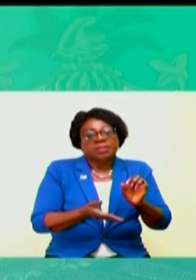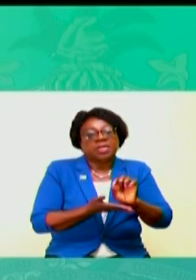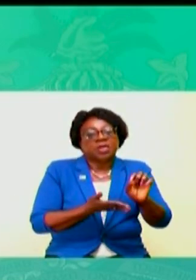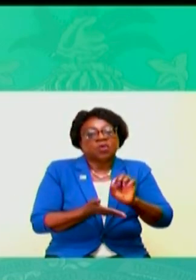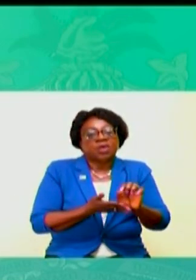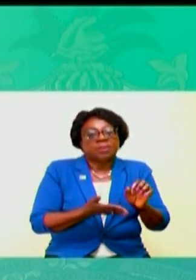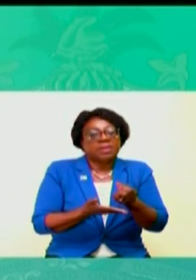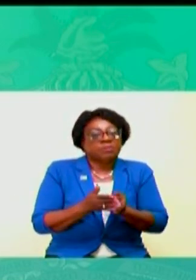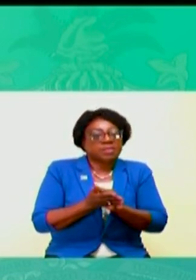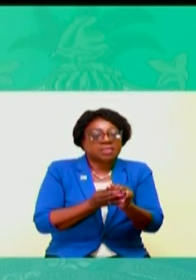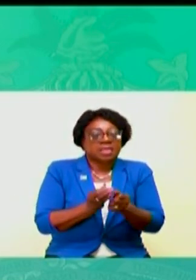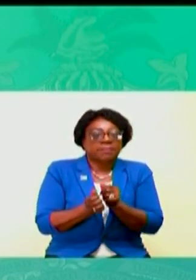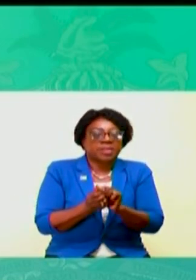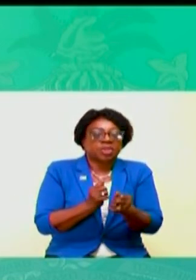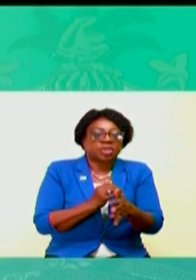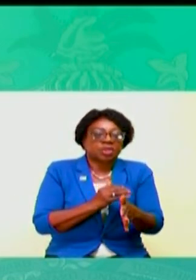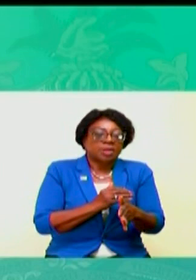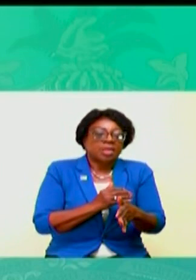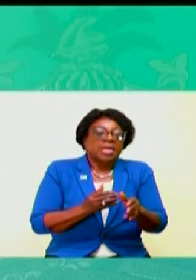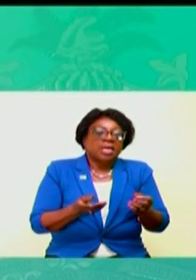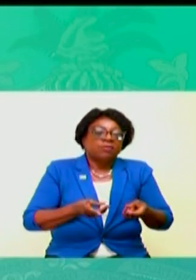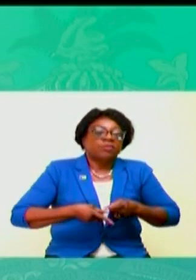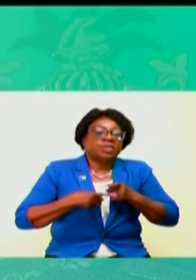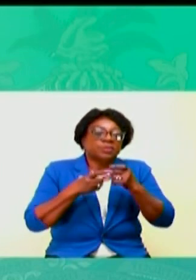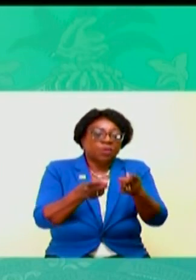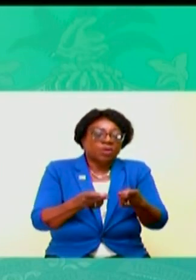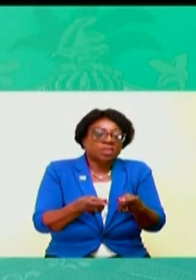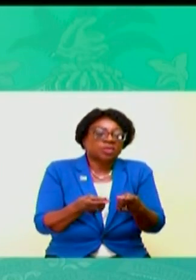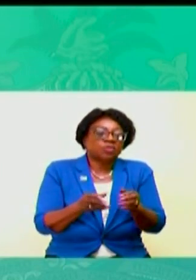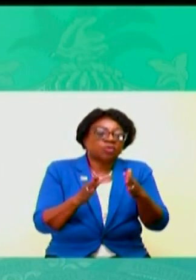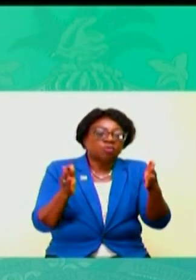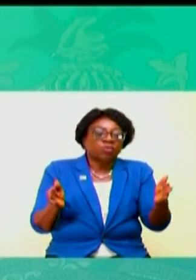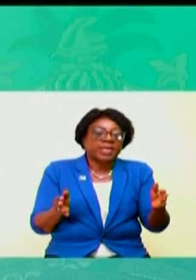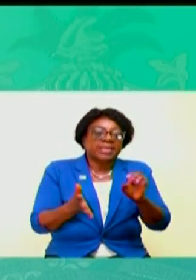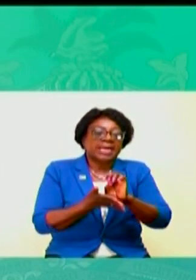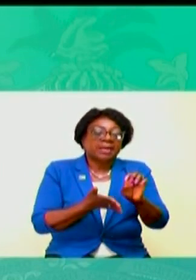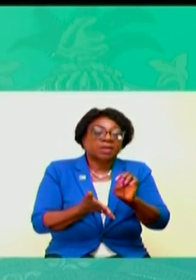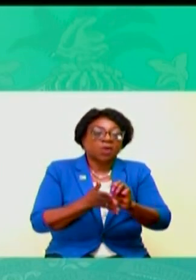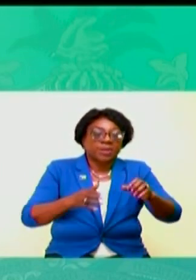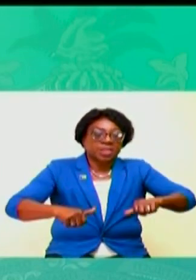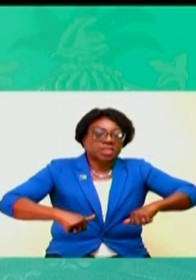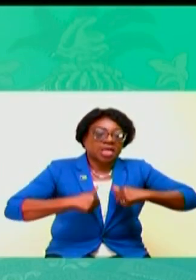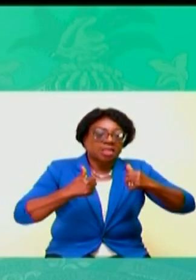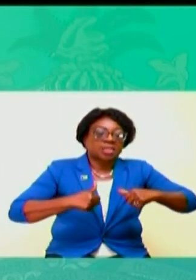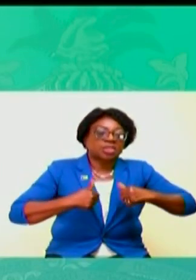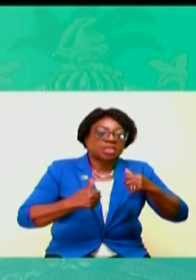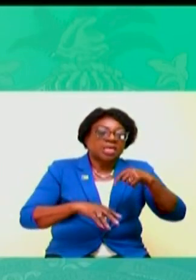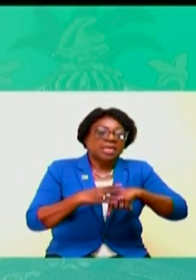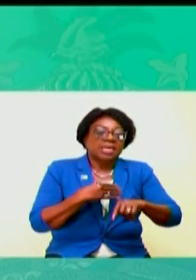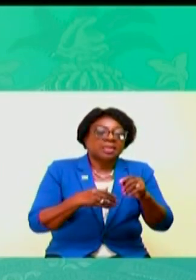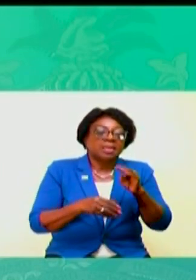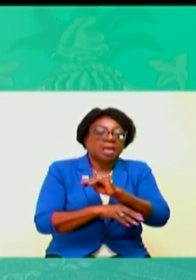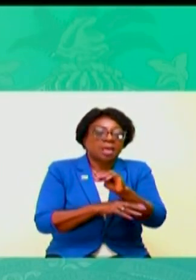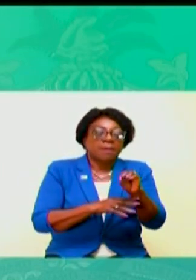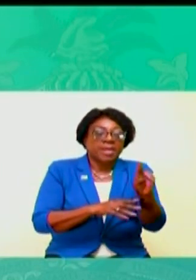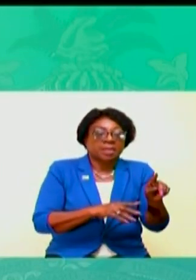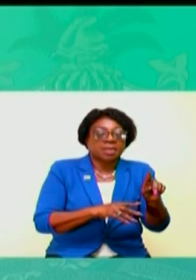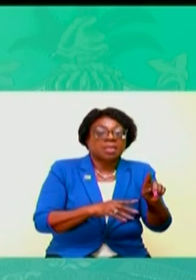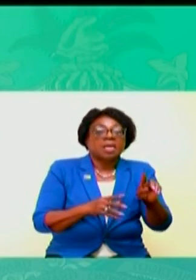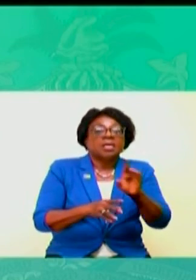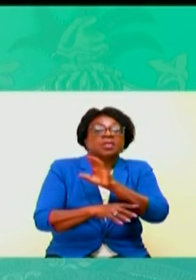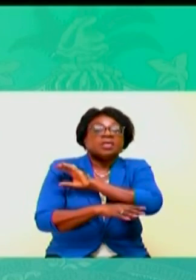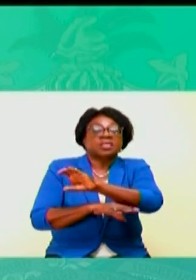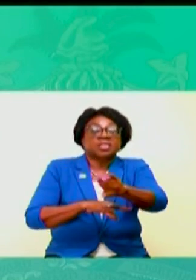was high. In response to the enormous economic challenges facing residents in Carmichael, the constituency office began